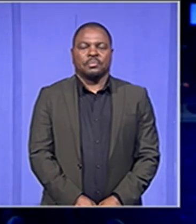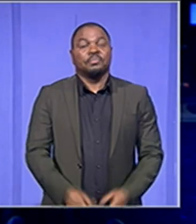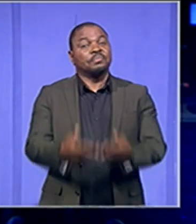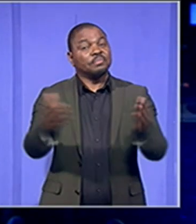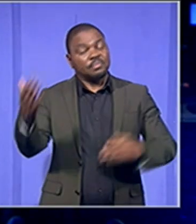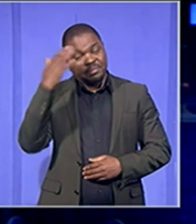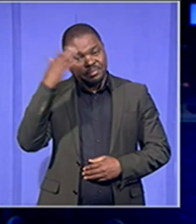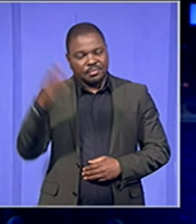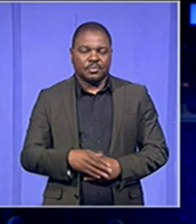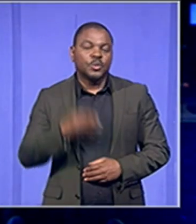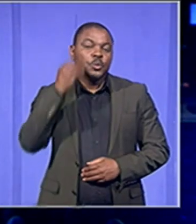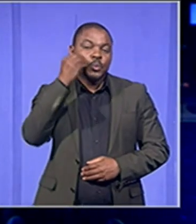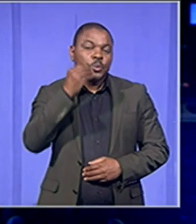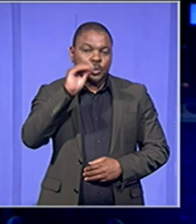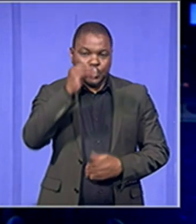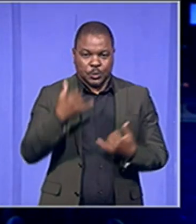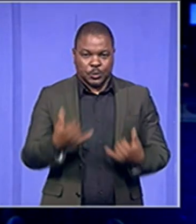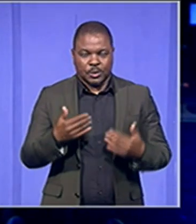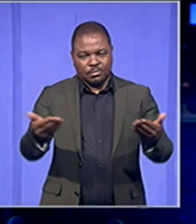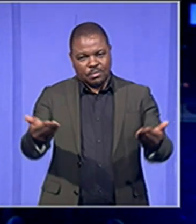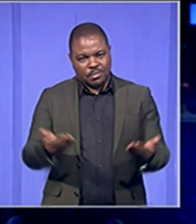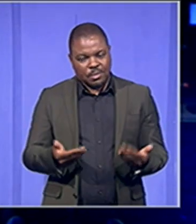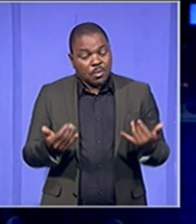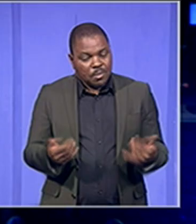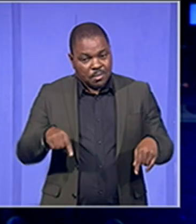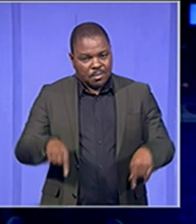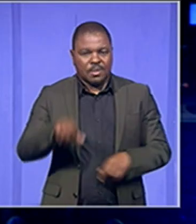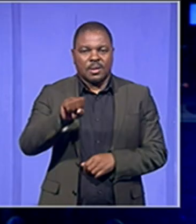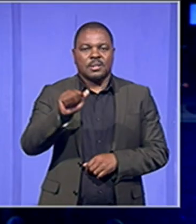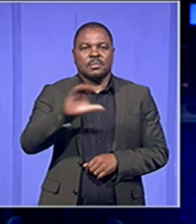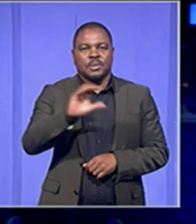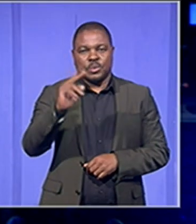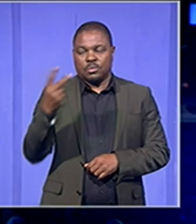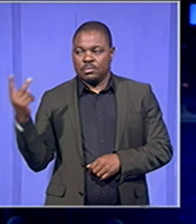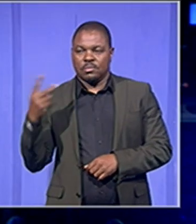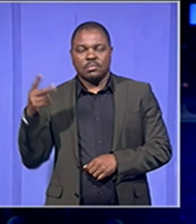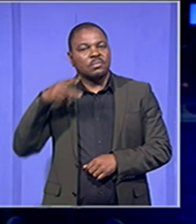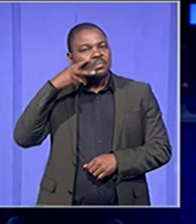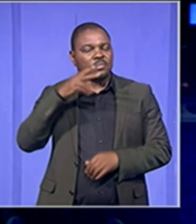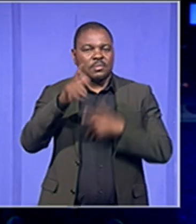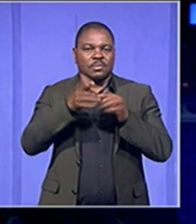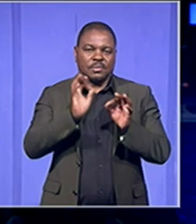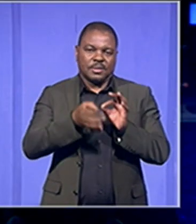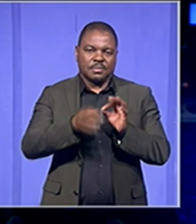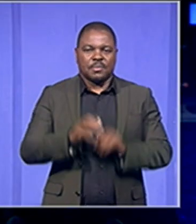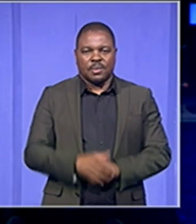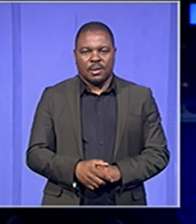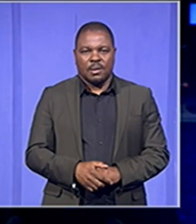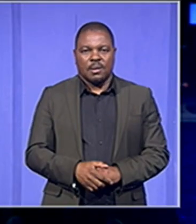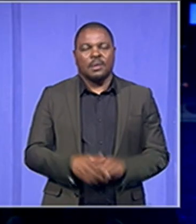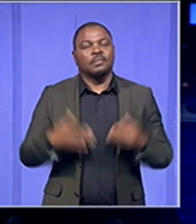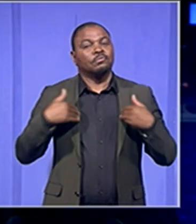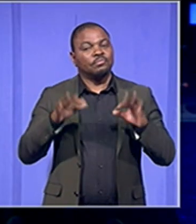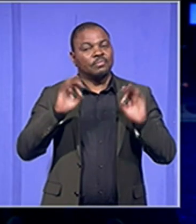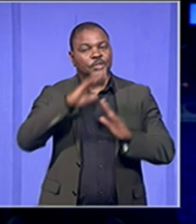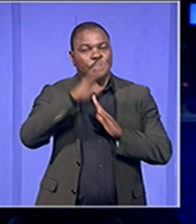Dumelang baheso la moetswe kgasong ena ya ditaba tsa Sesotho SABC 2 puong ya matsoho ke tsamaya le Augustine Letlalo le ao le jwalo ha re di thakgole